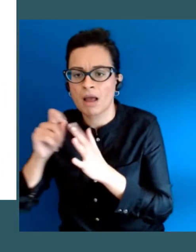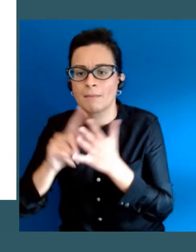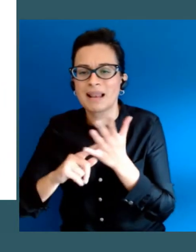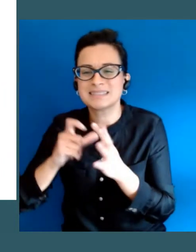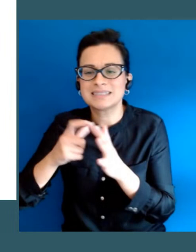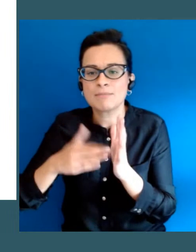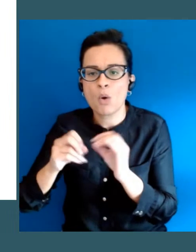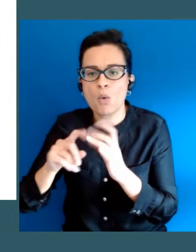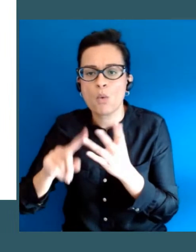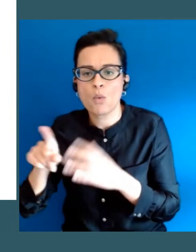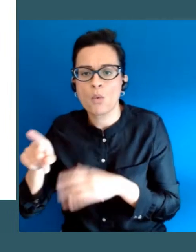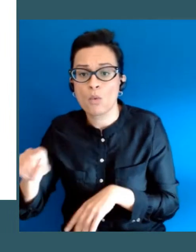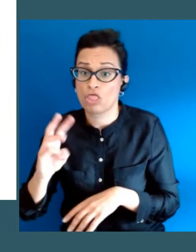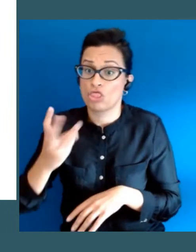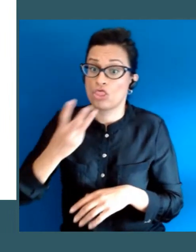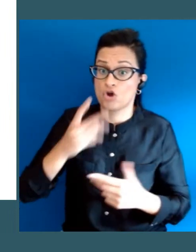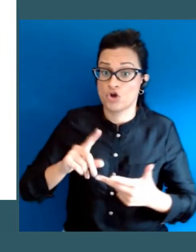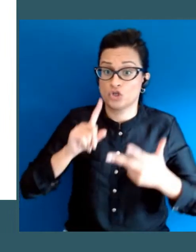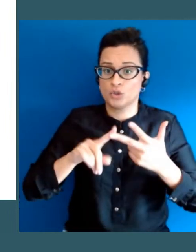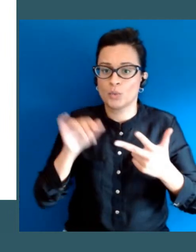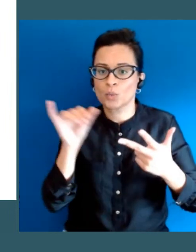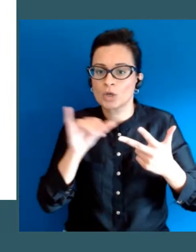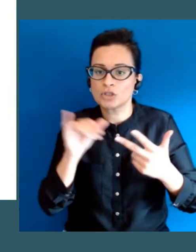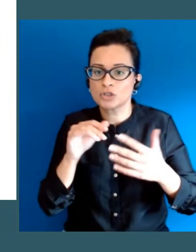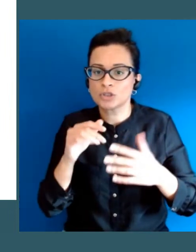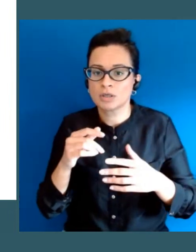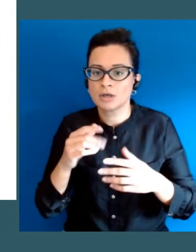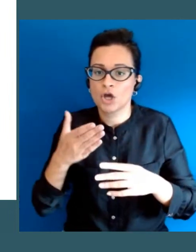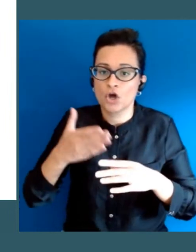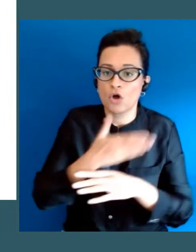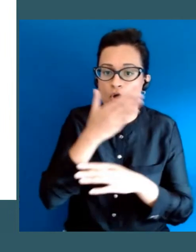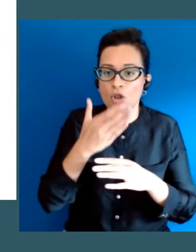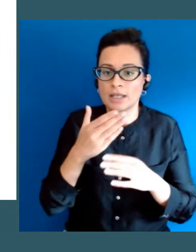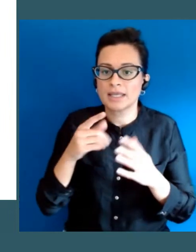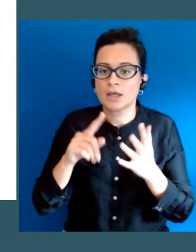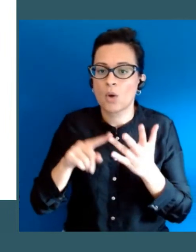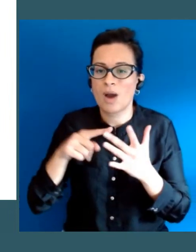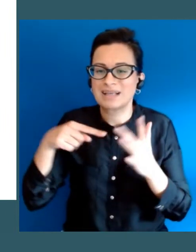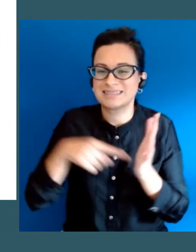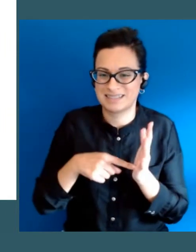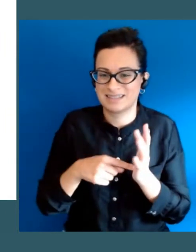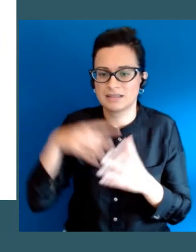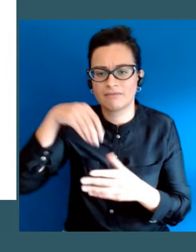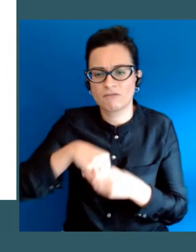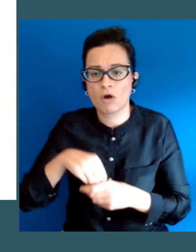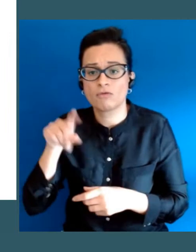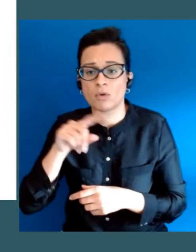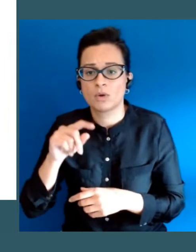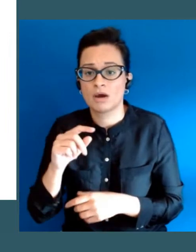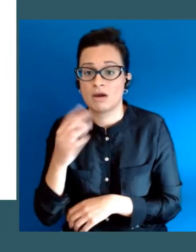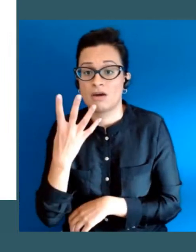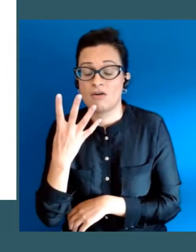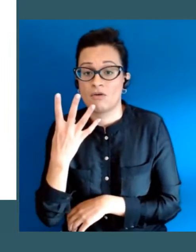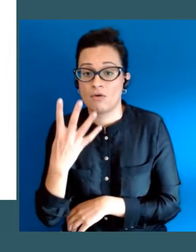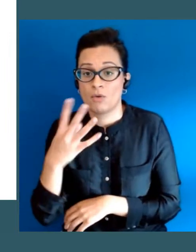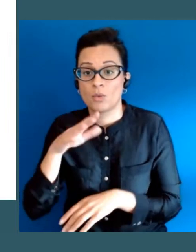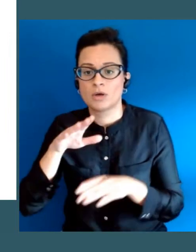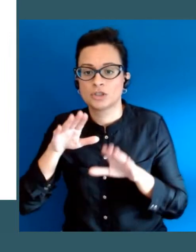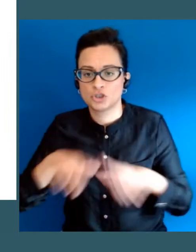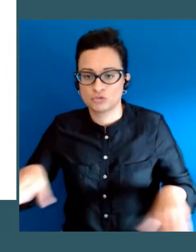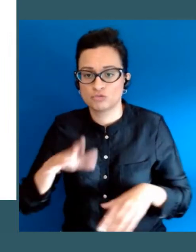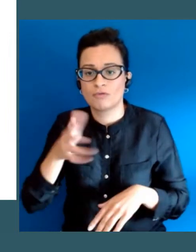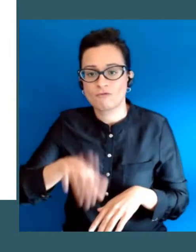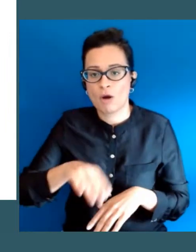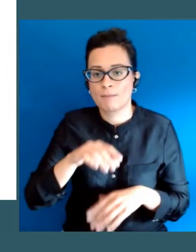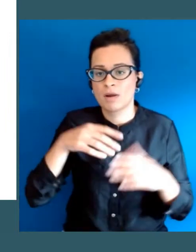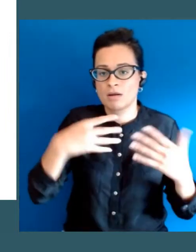listed here is the early oral immunotherapy study, which involved infants between 9 and